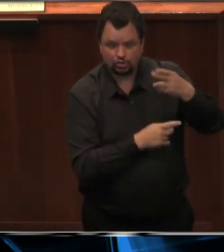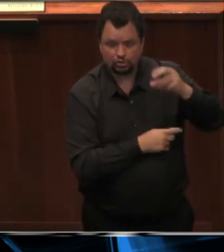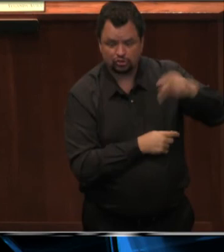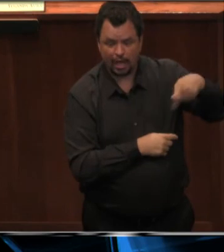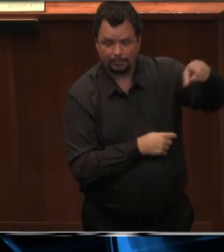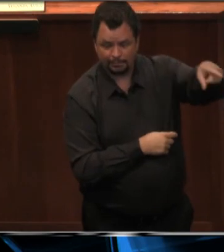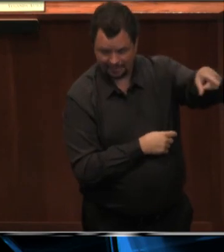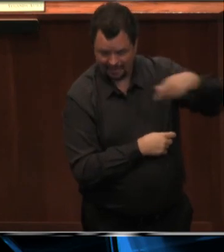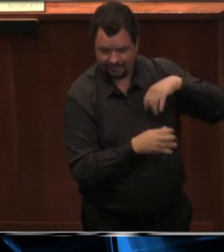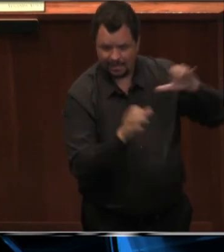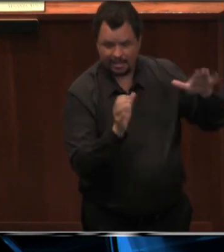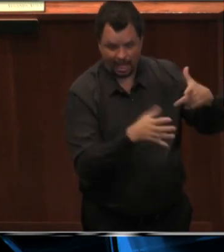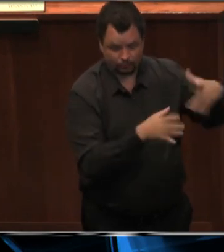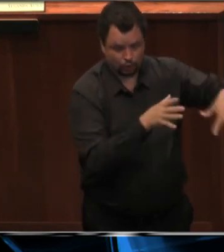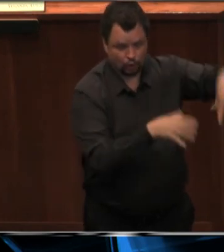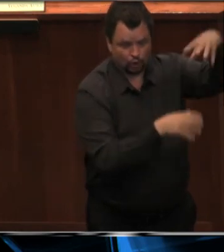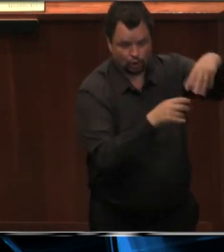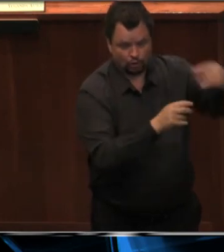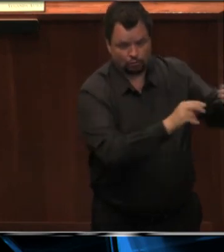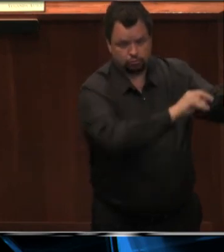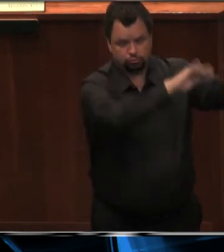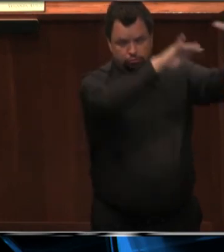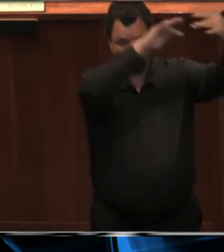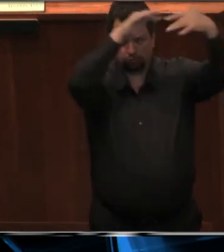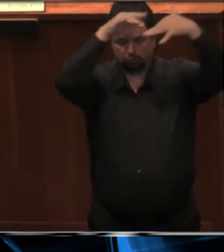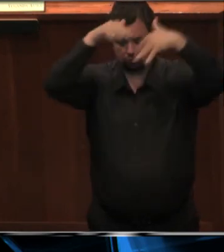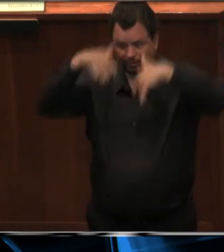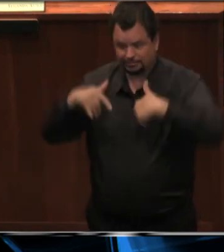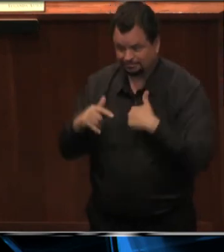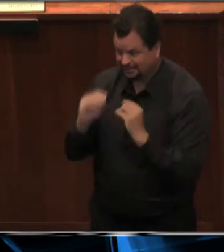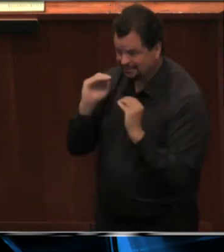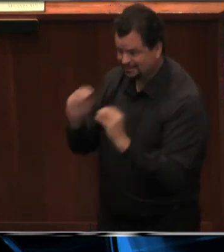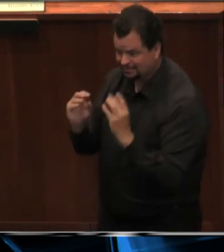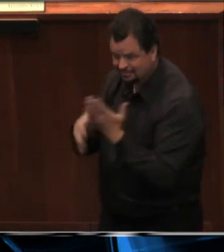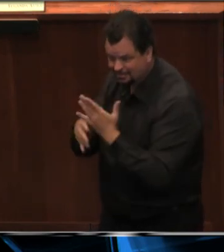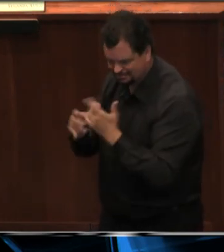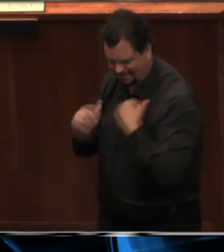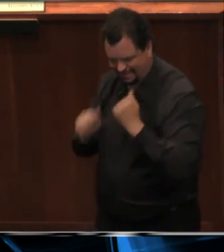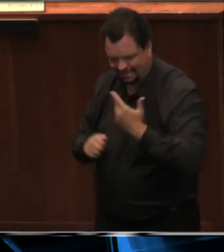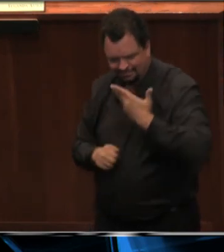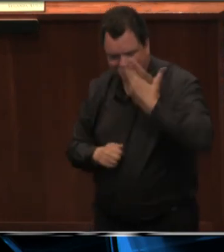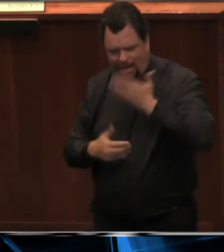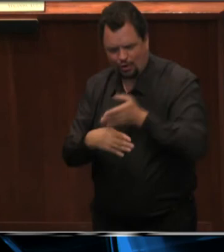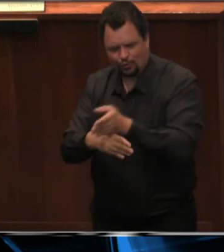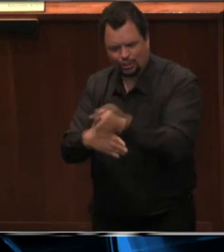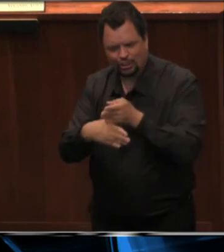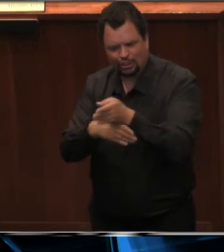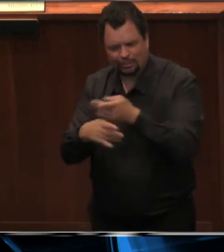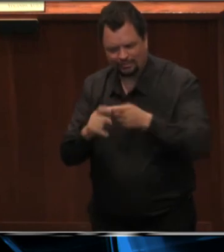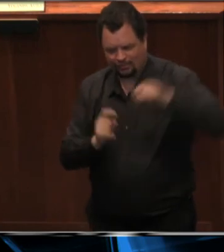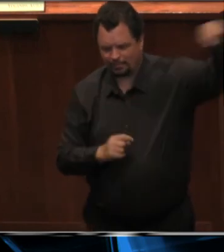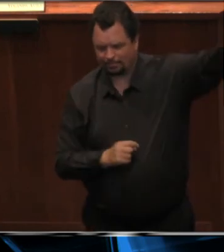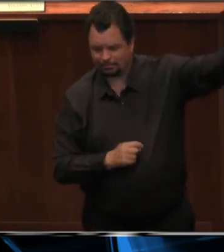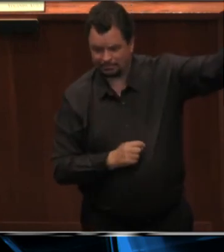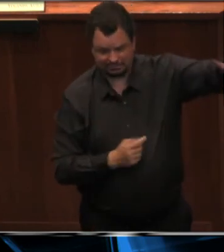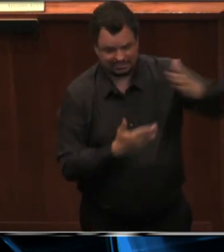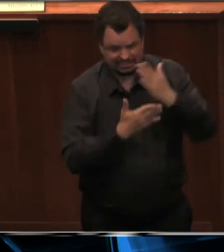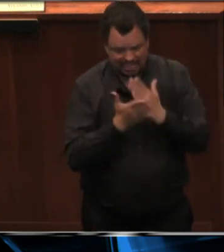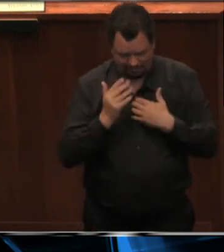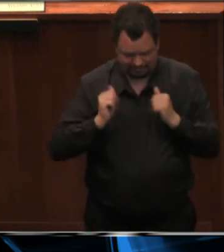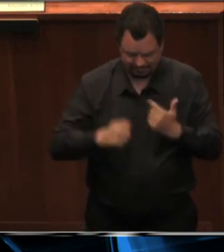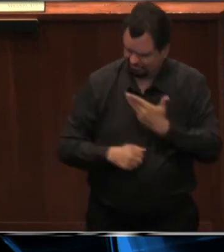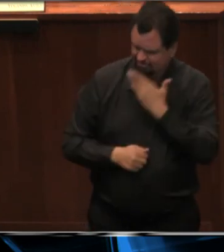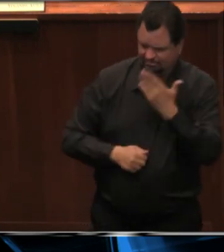sawdust, staining, and varnishing. Student body odors linger in my office hours after a student has